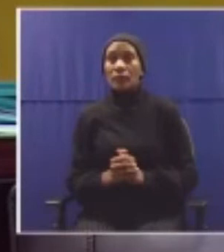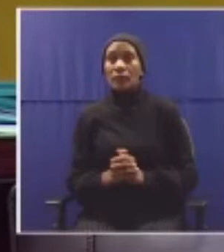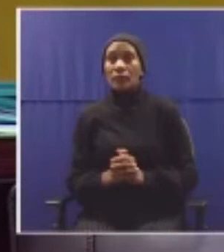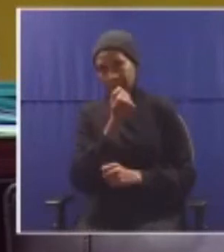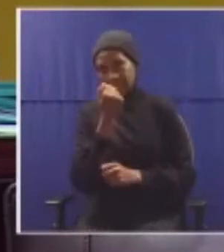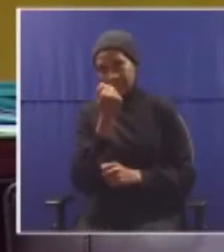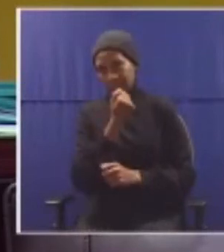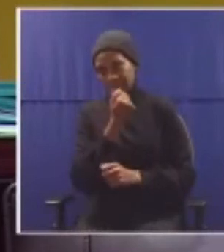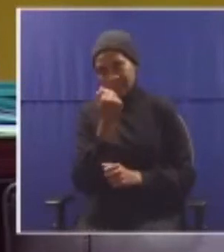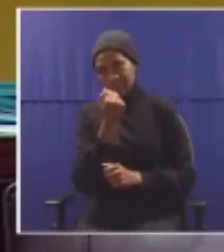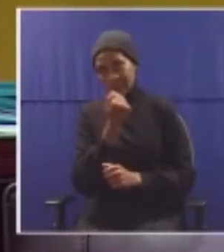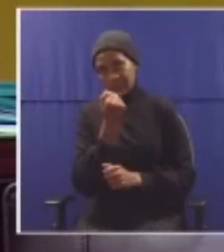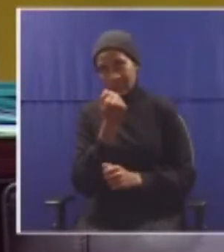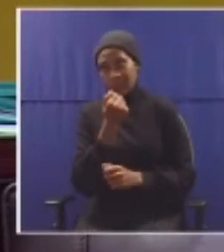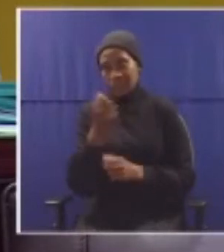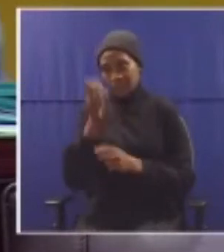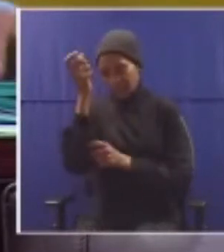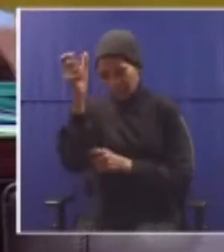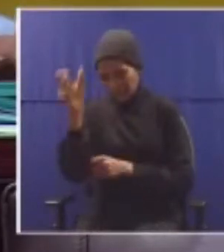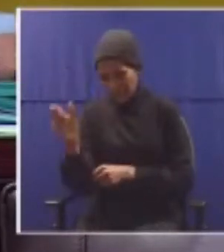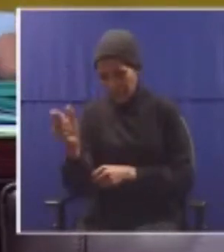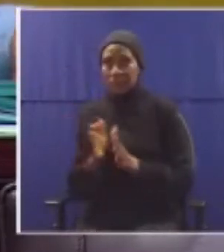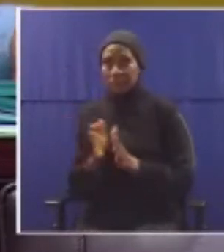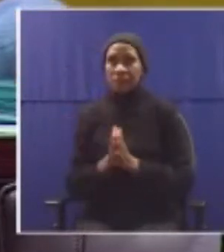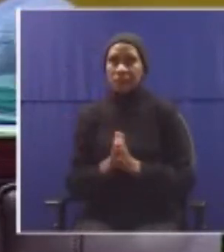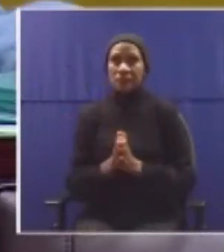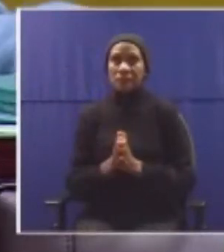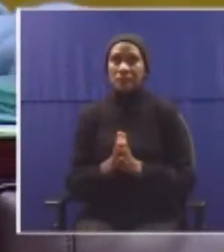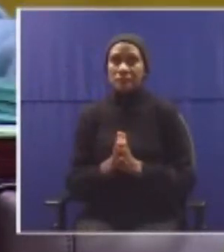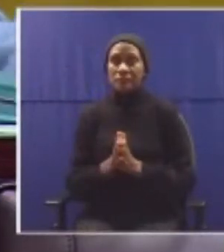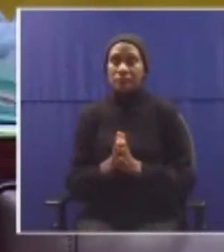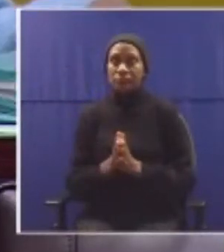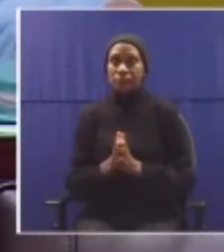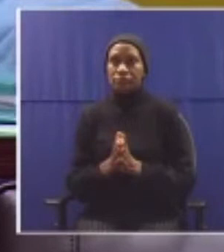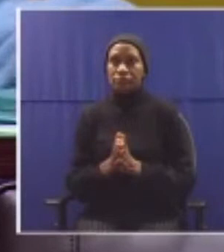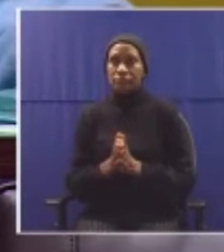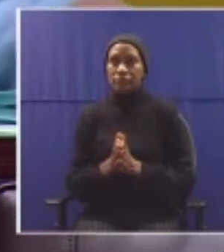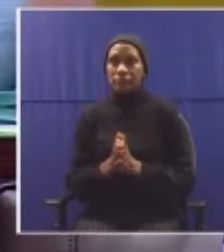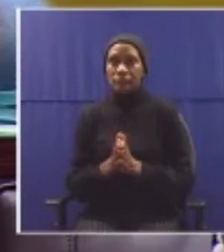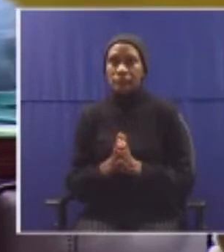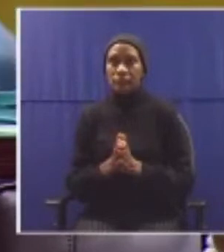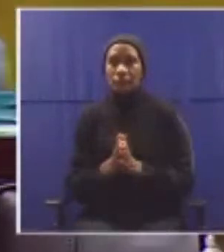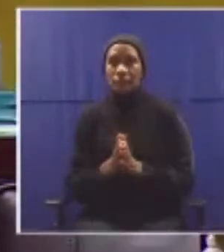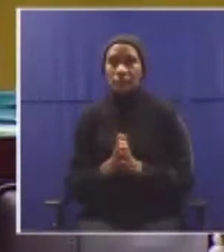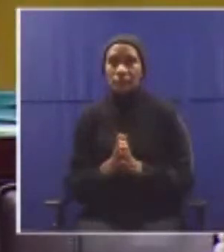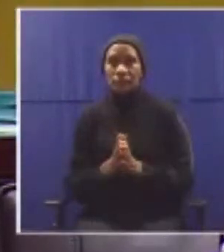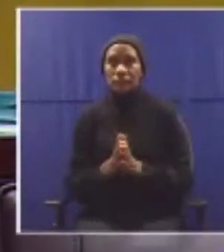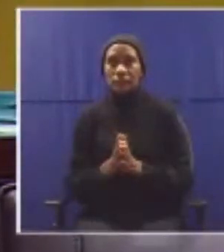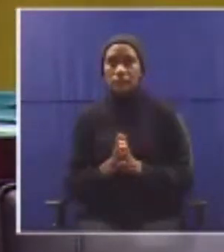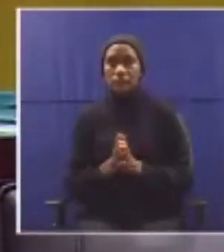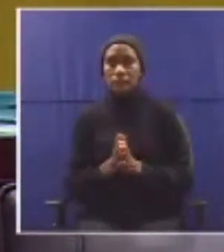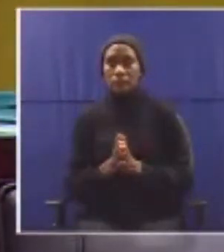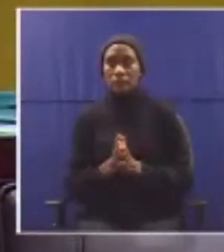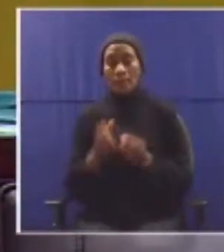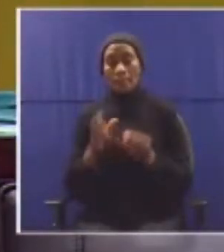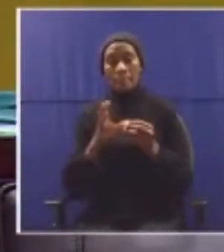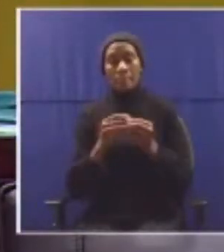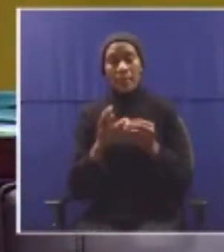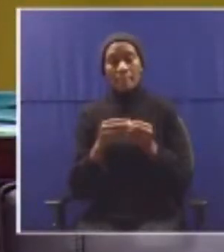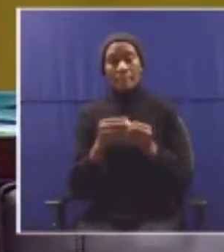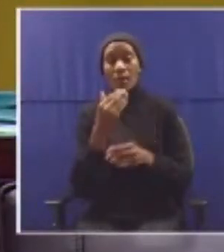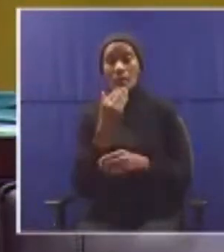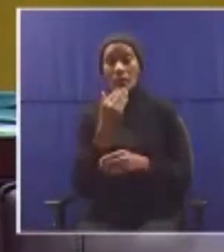My sincere apologies, Honorable Speaker, for the non-attendance in the house of